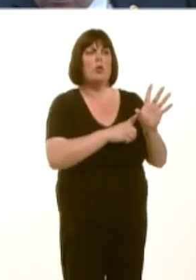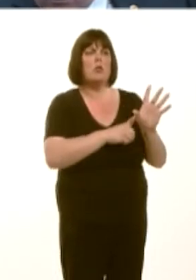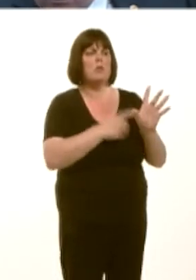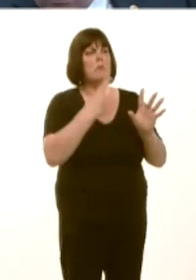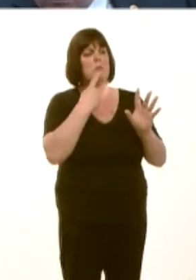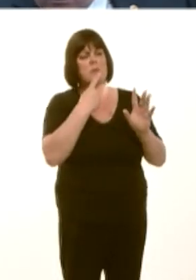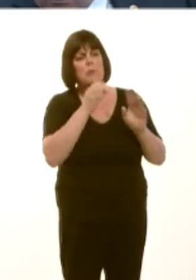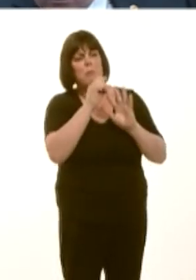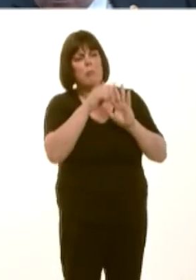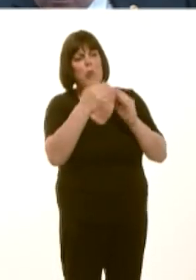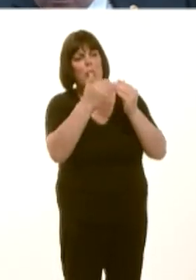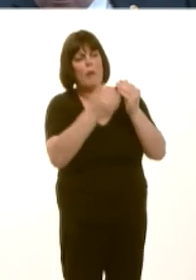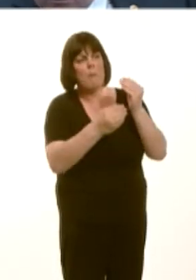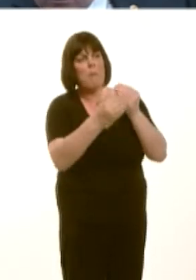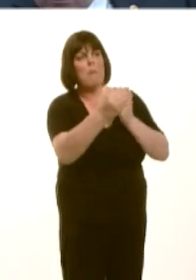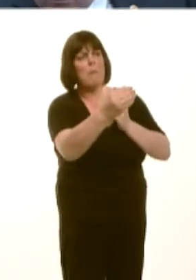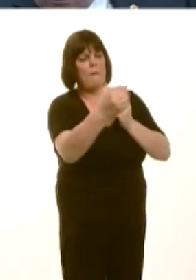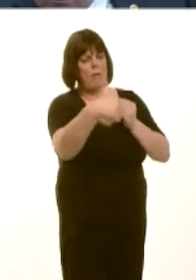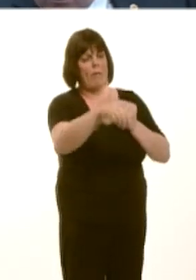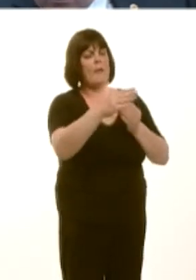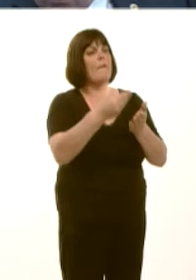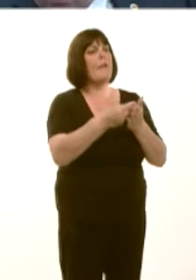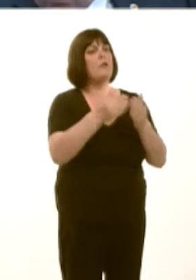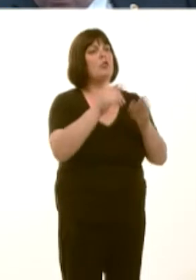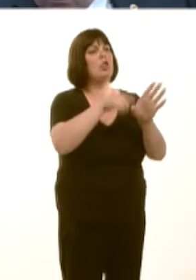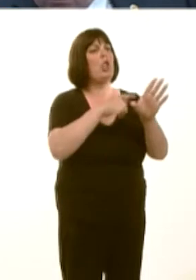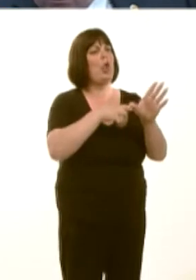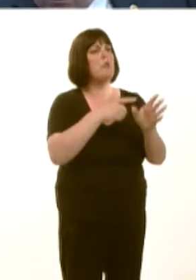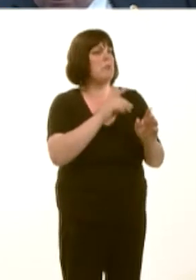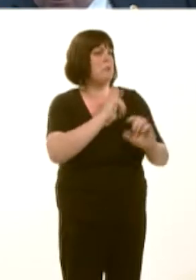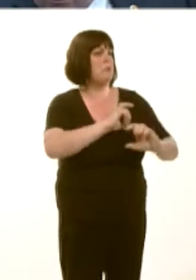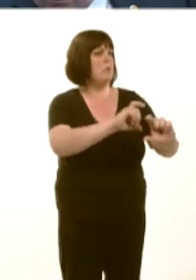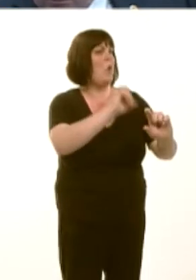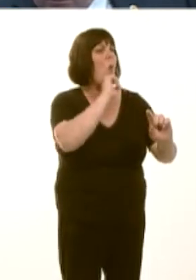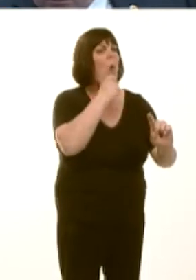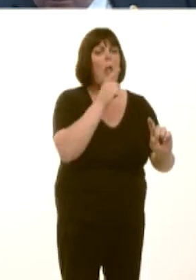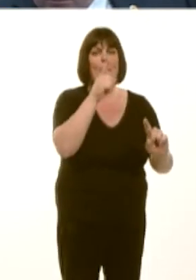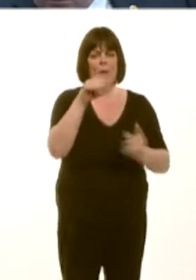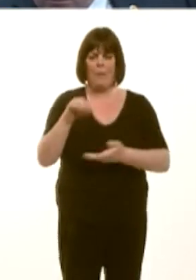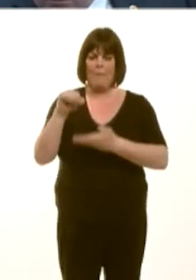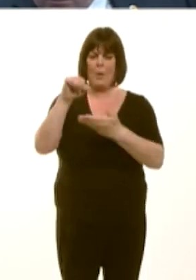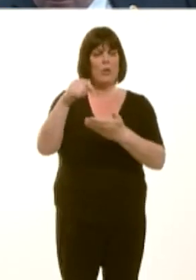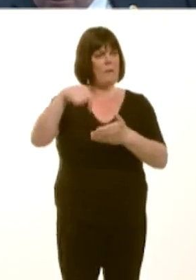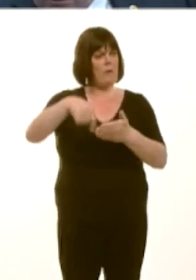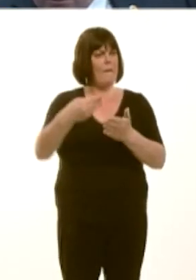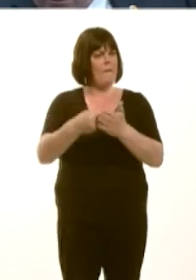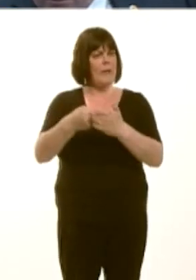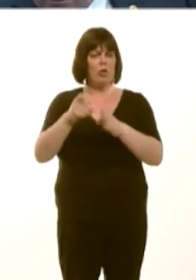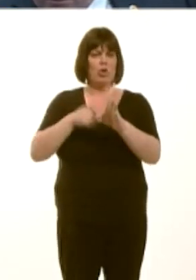the programme for this financial year would also take place. Now, in the budget for this financial year, there is a cut